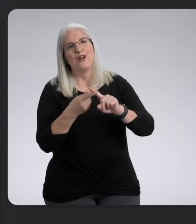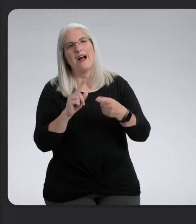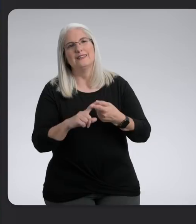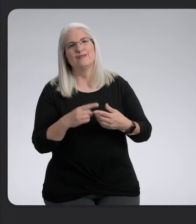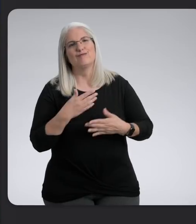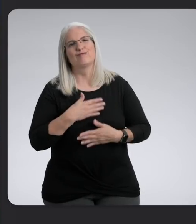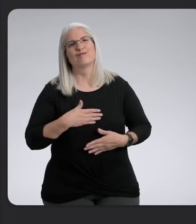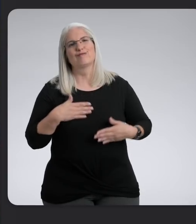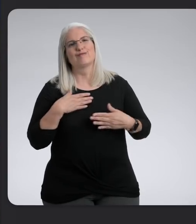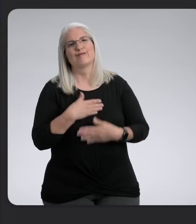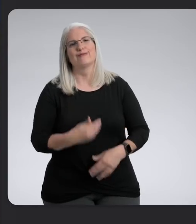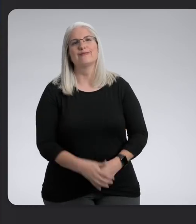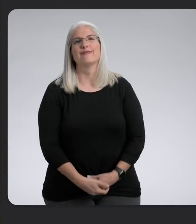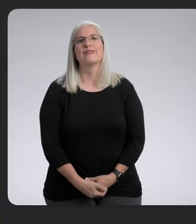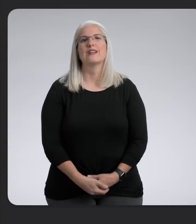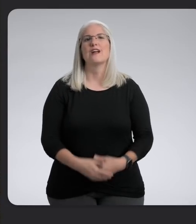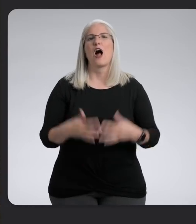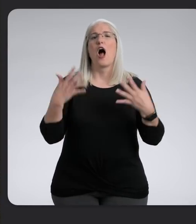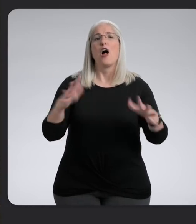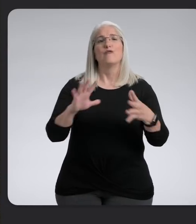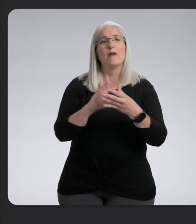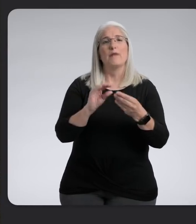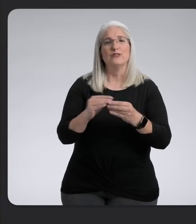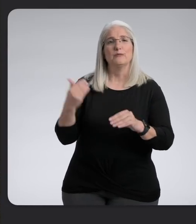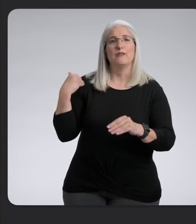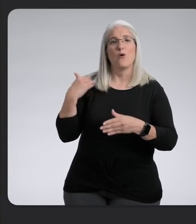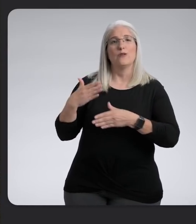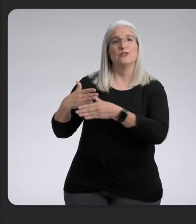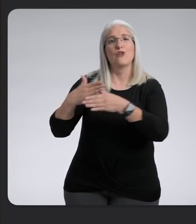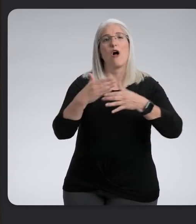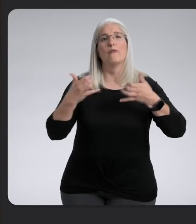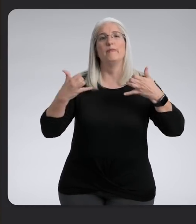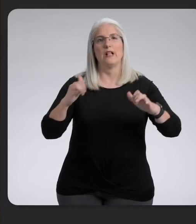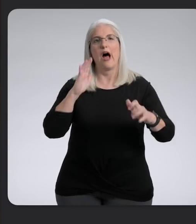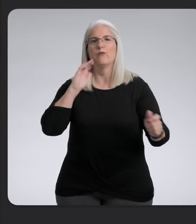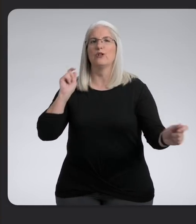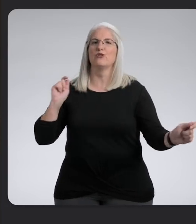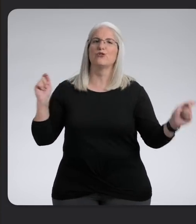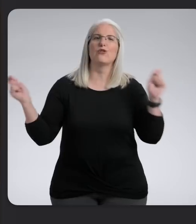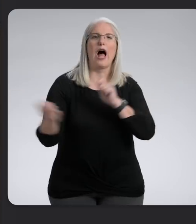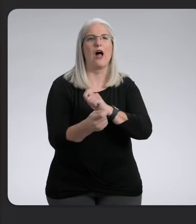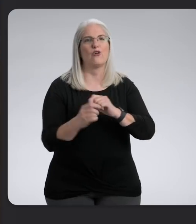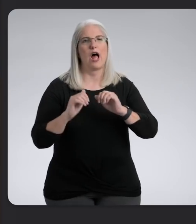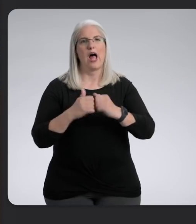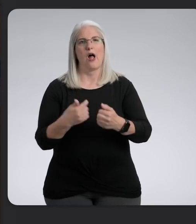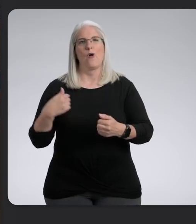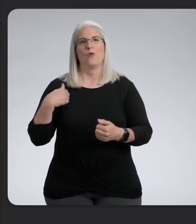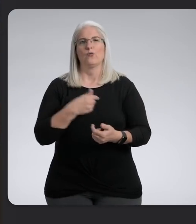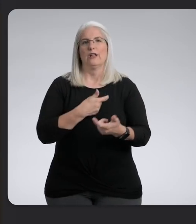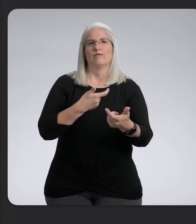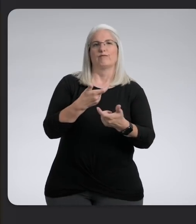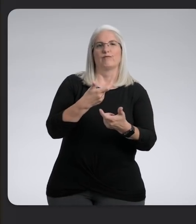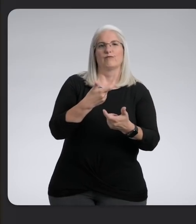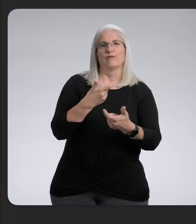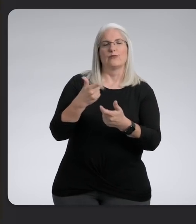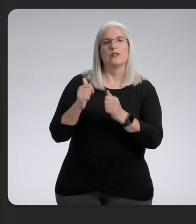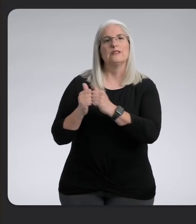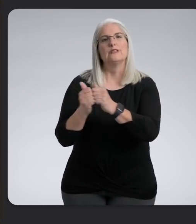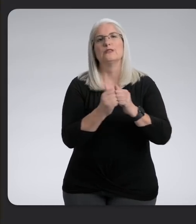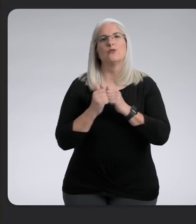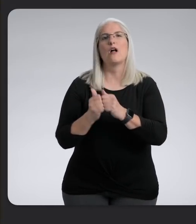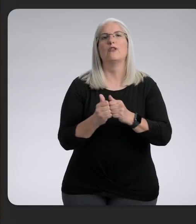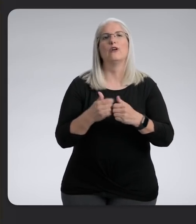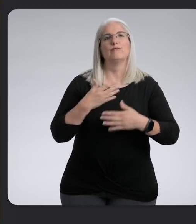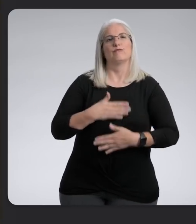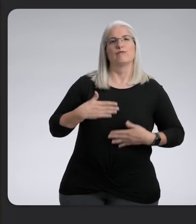As you heard from Craig earlier, SharePlay is going to change the way you enjoy TV together. You can watch it all on Apple TV, in sync with